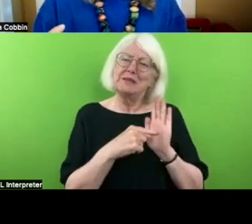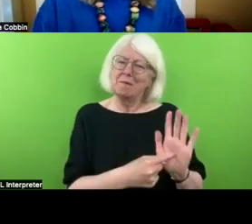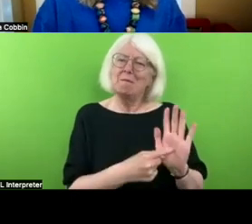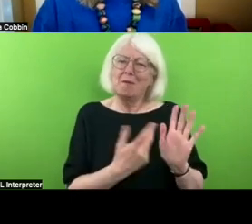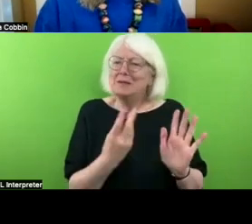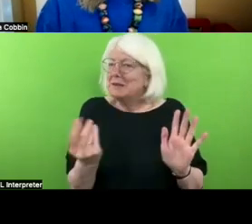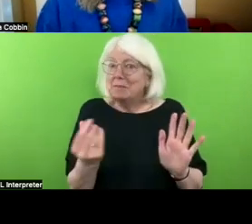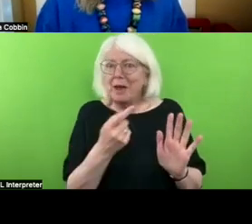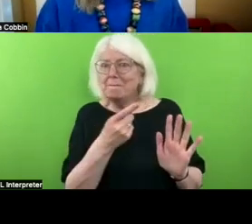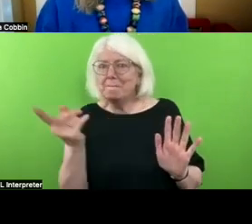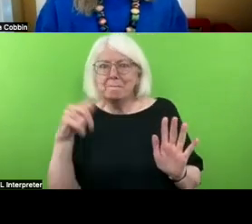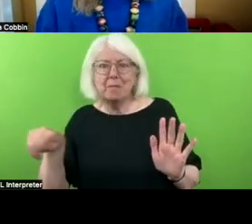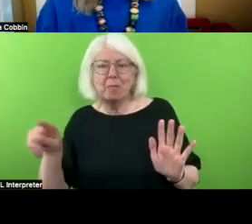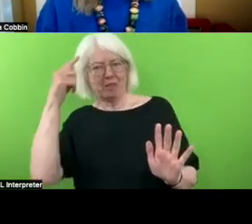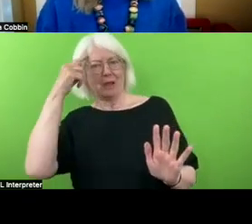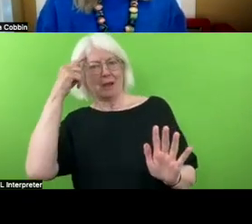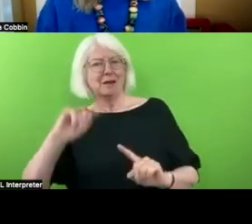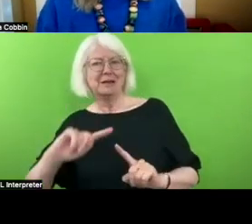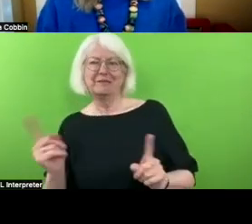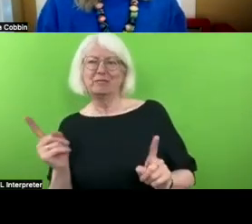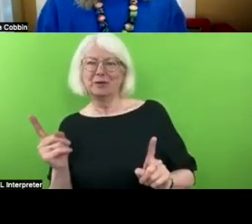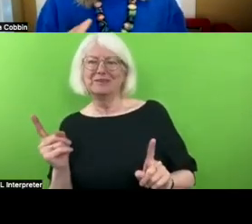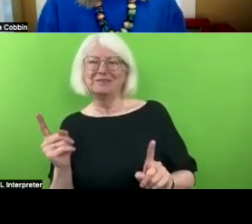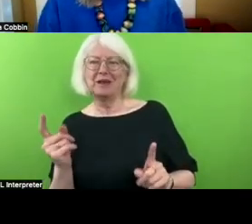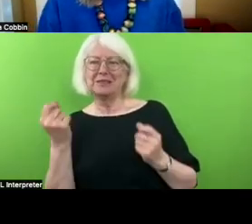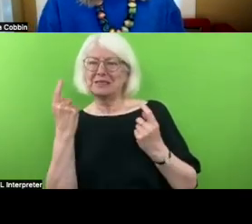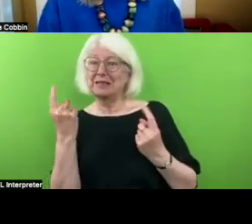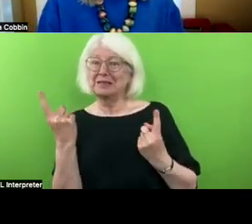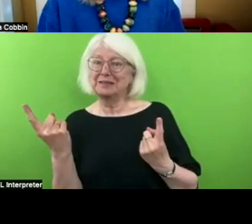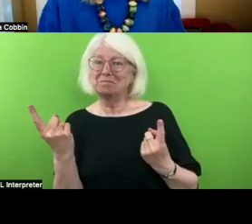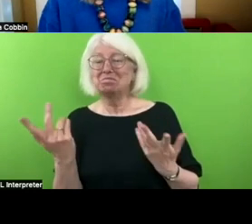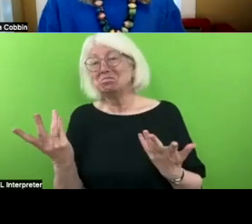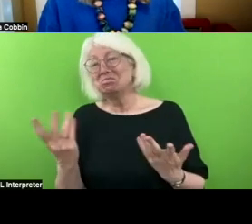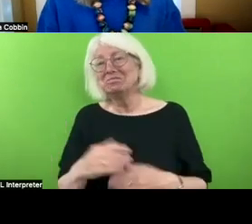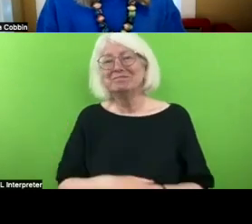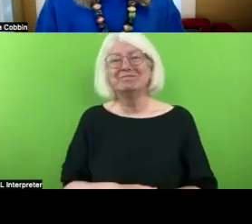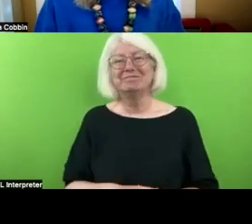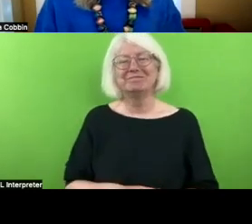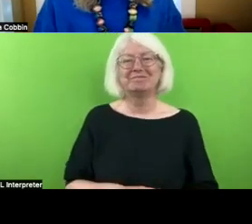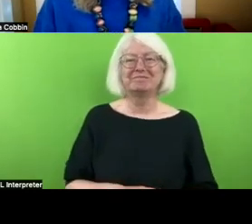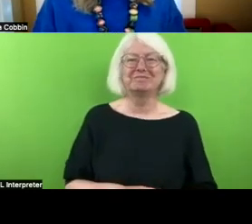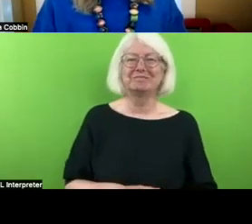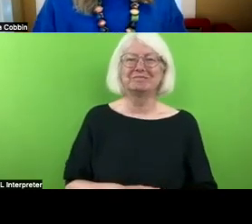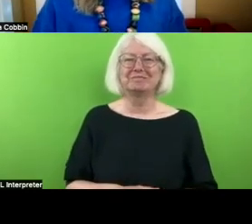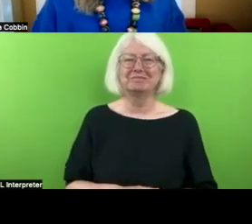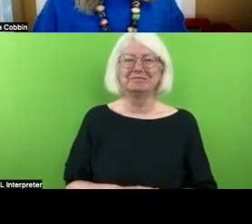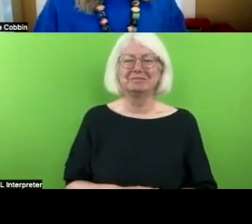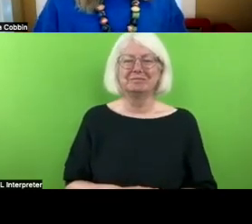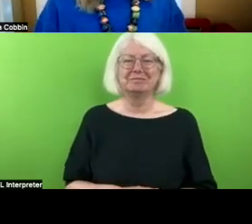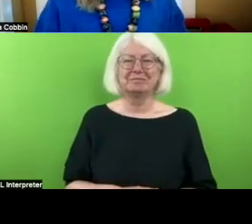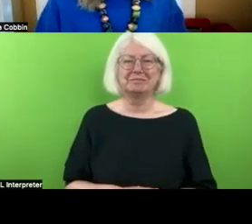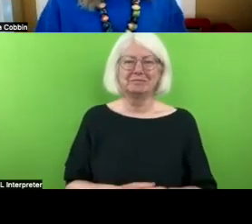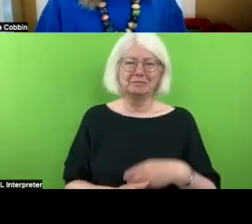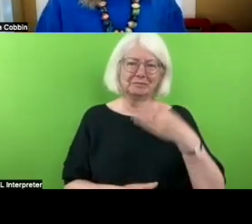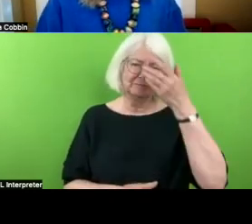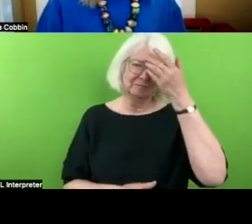be interpreted in different ways by different people and may not be quite how the user of that power is intending it